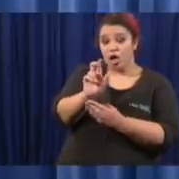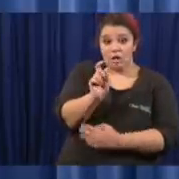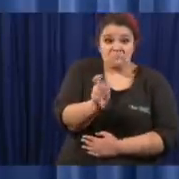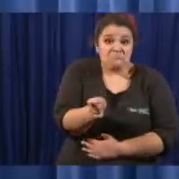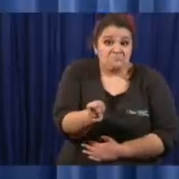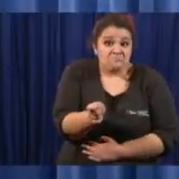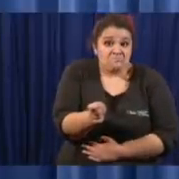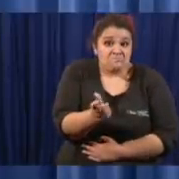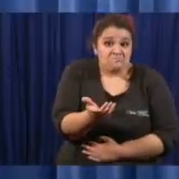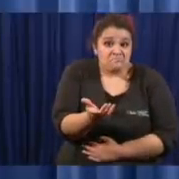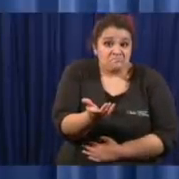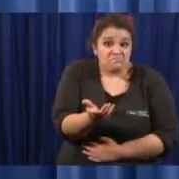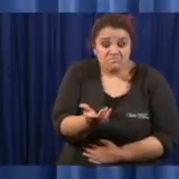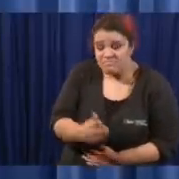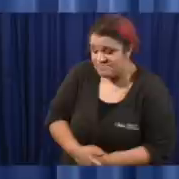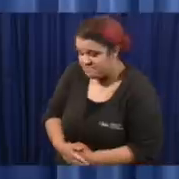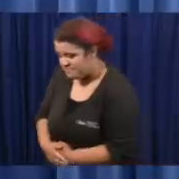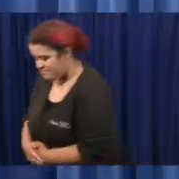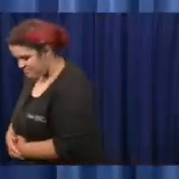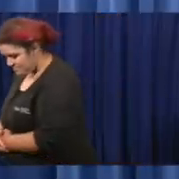Well, I've thought about them a lot.